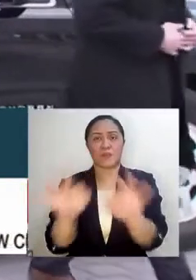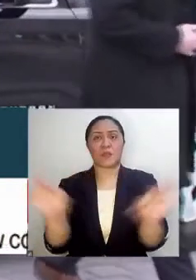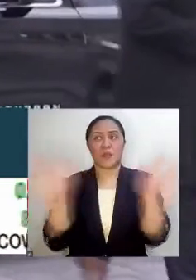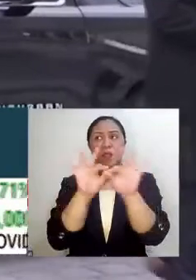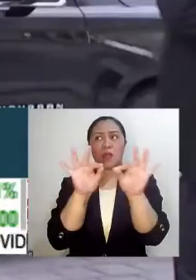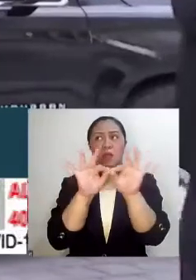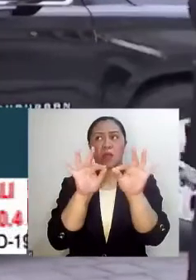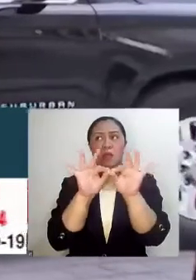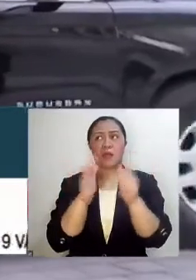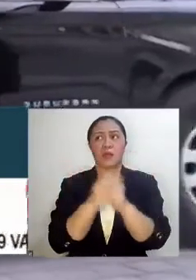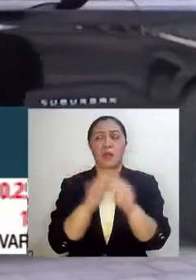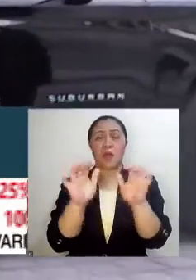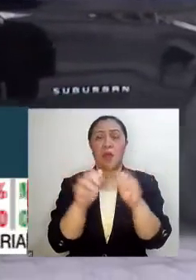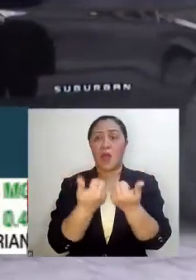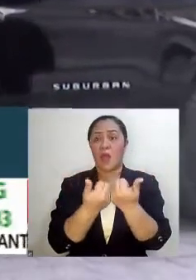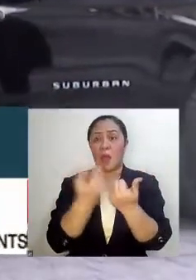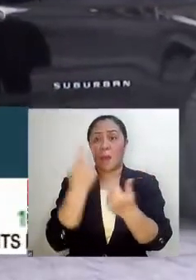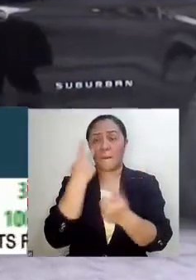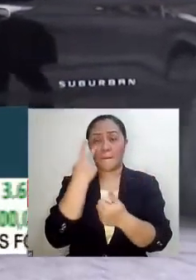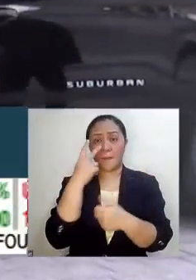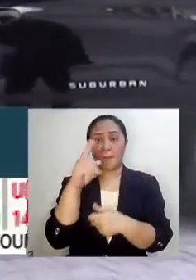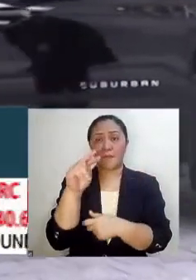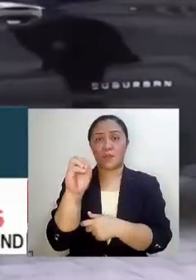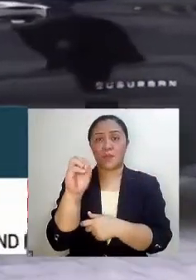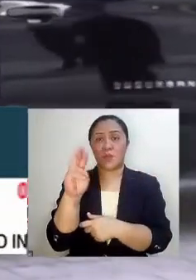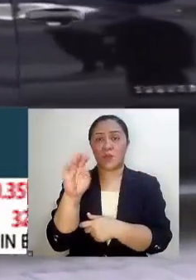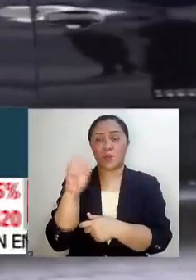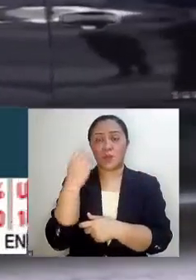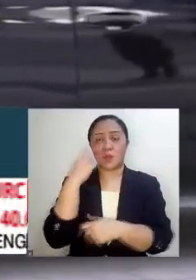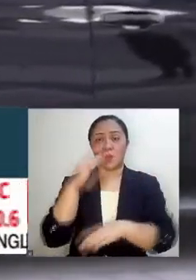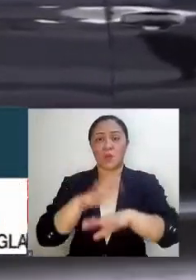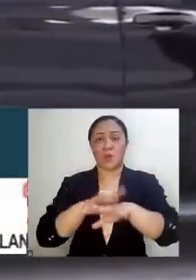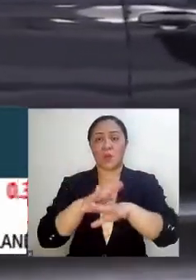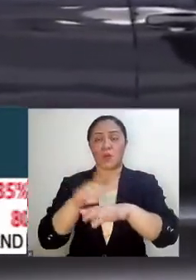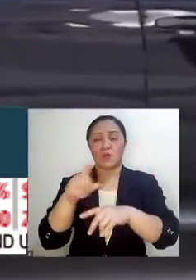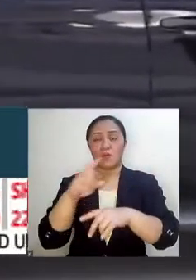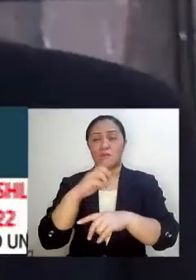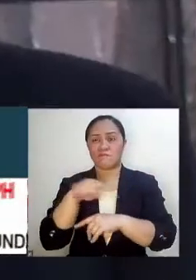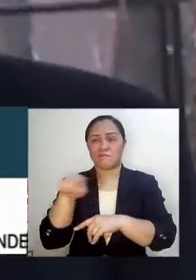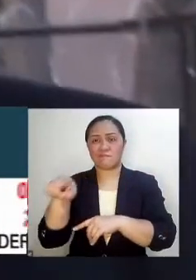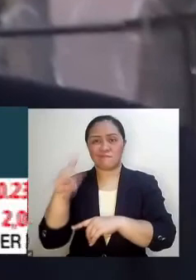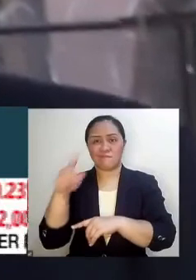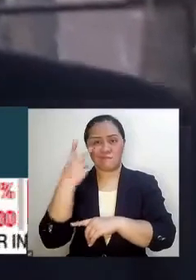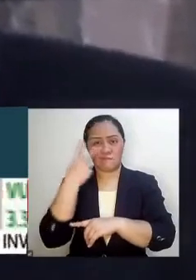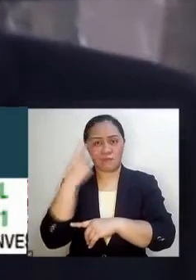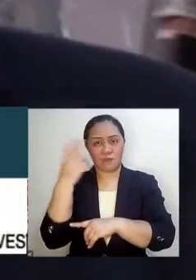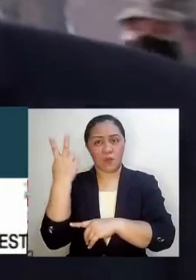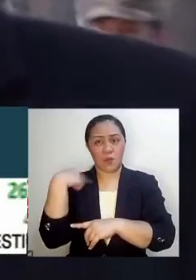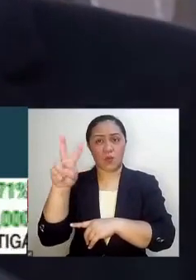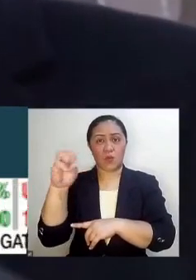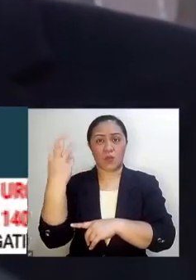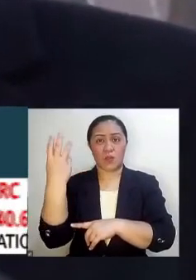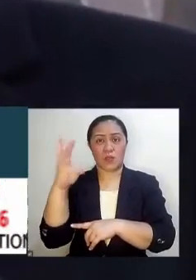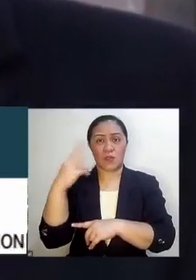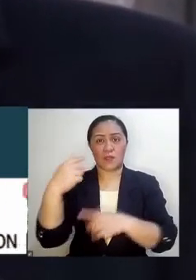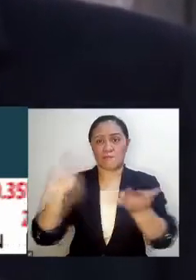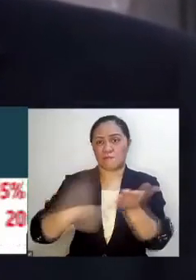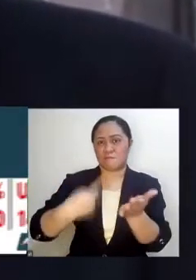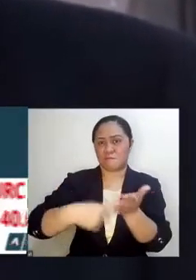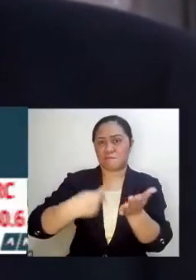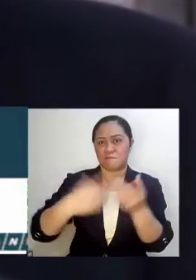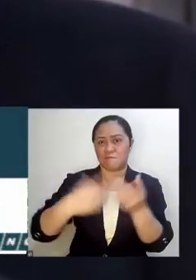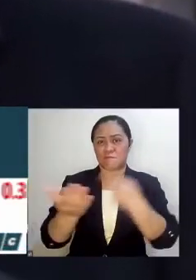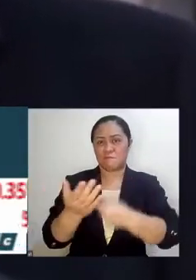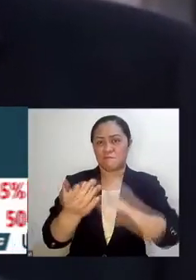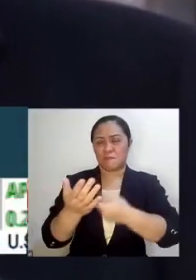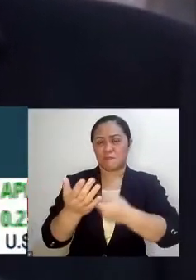international rules and norms in the contested waters. That includes a 2016 arbitral ruling that invalidated China's sweeping